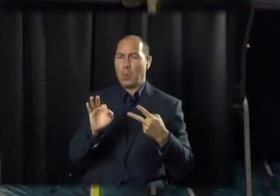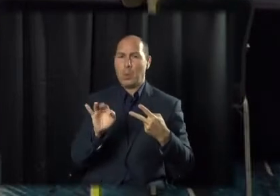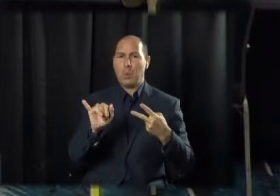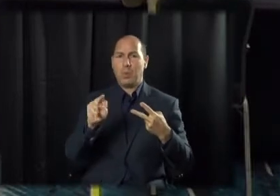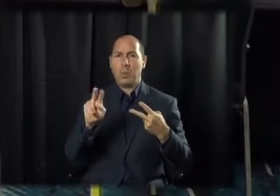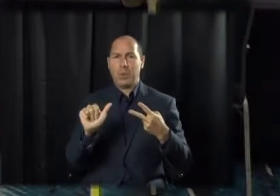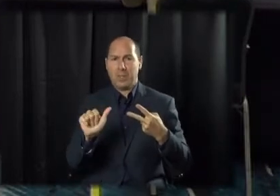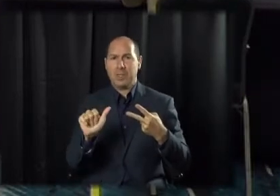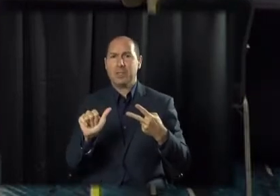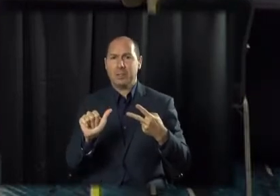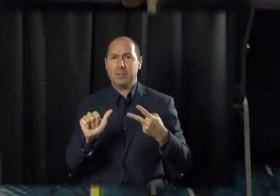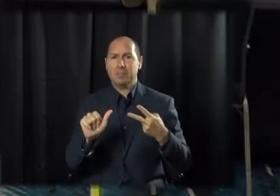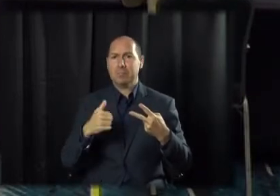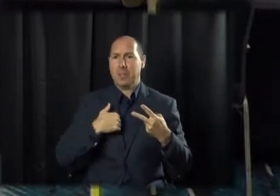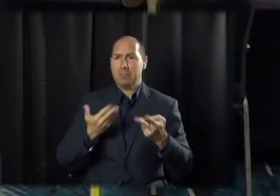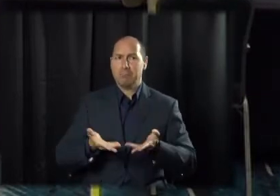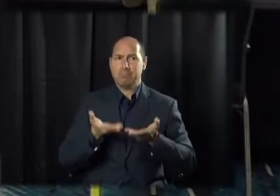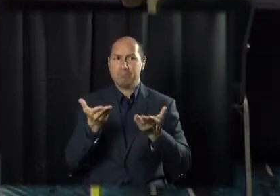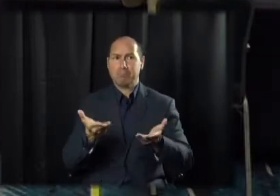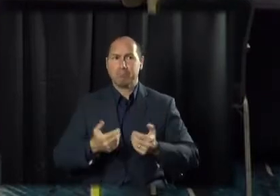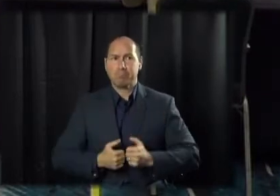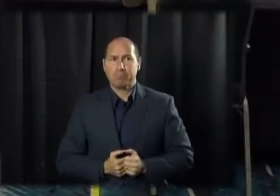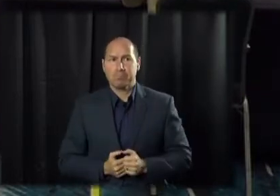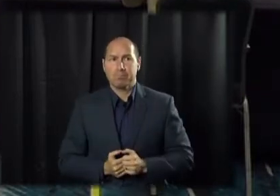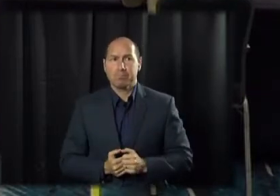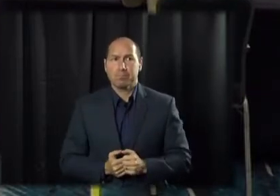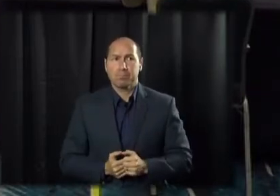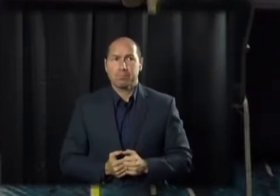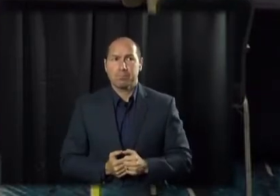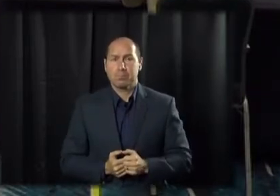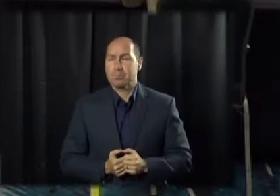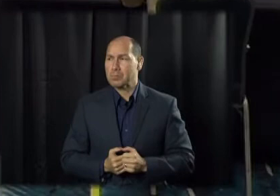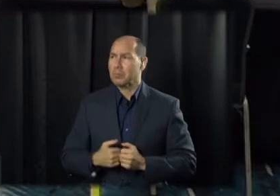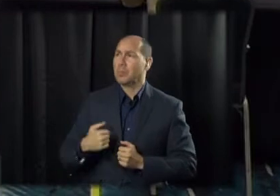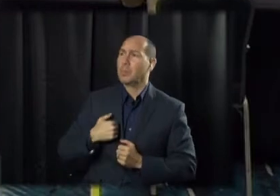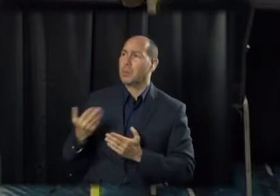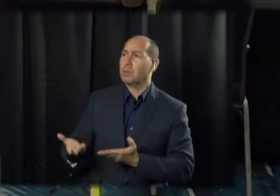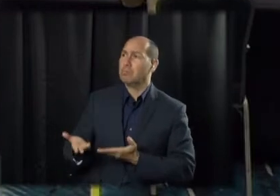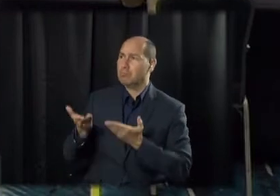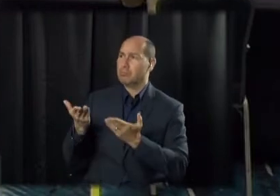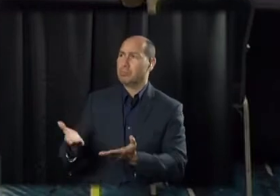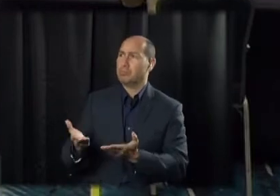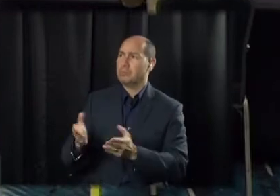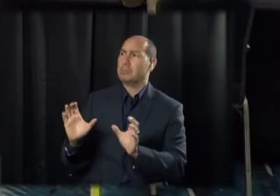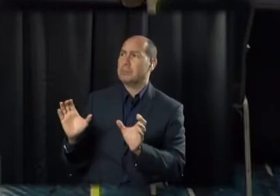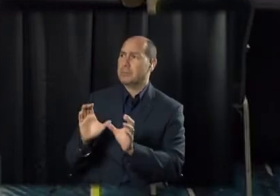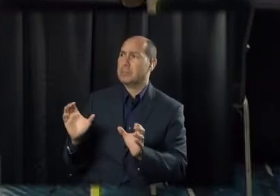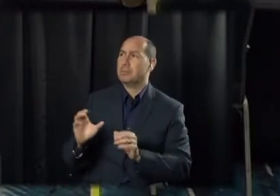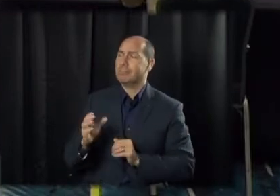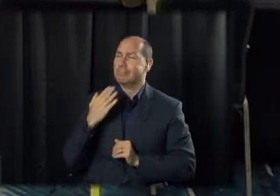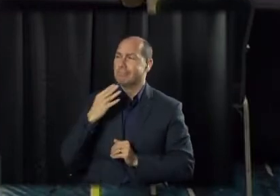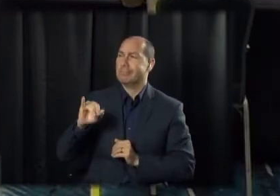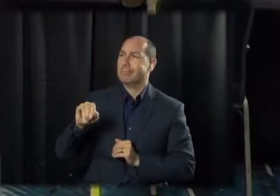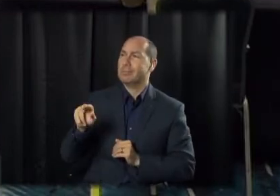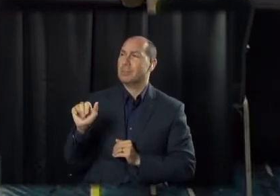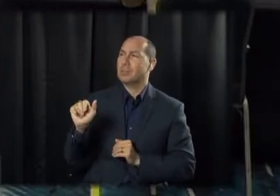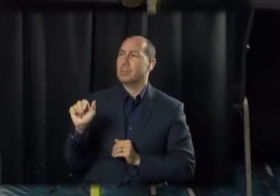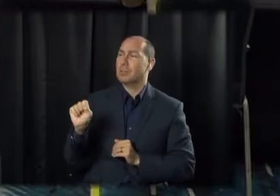the Cofina plan? I move to certify the Cofina plan. Thank you, Justin.